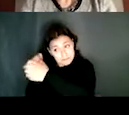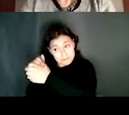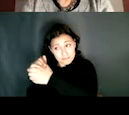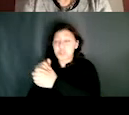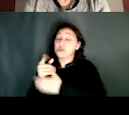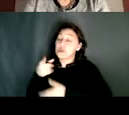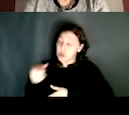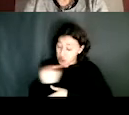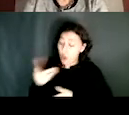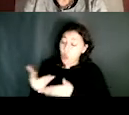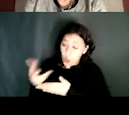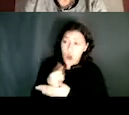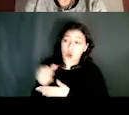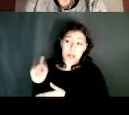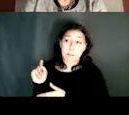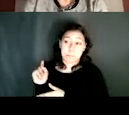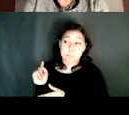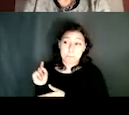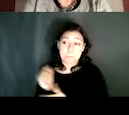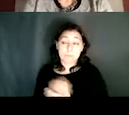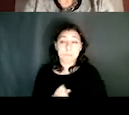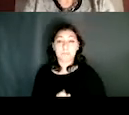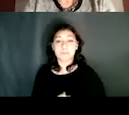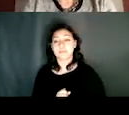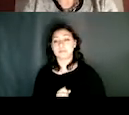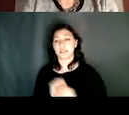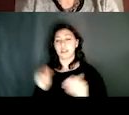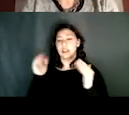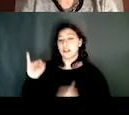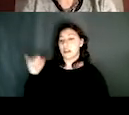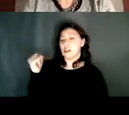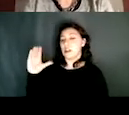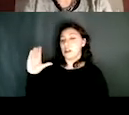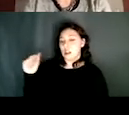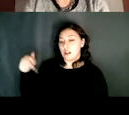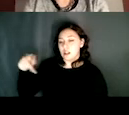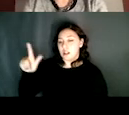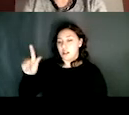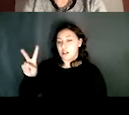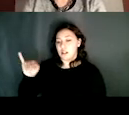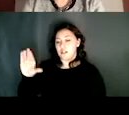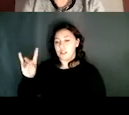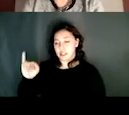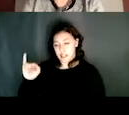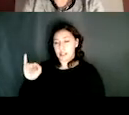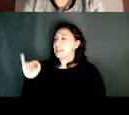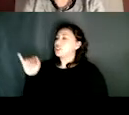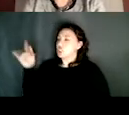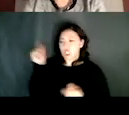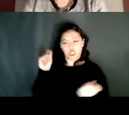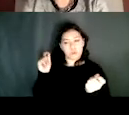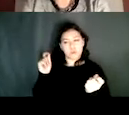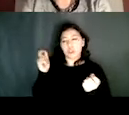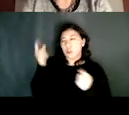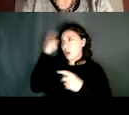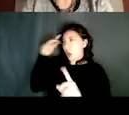Jessica Plavicki completely reimagined the course, Environmental Health and Disease. And as a result,